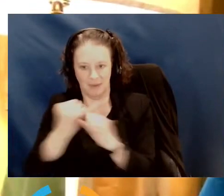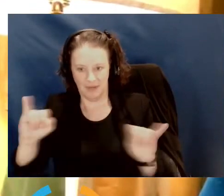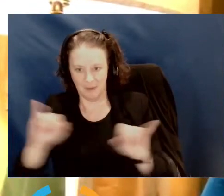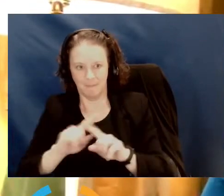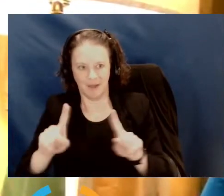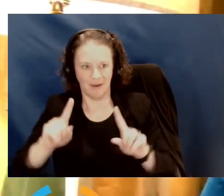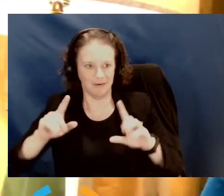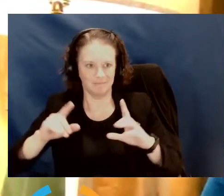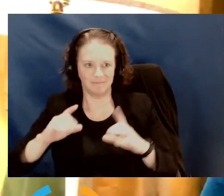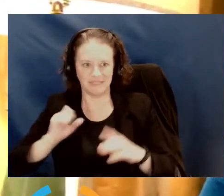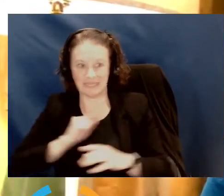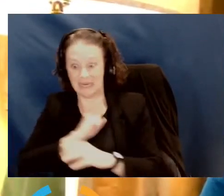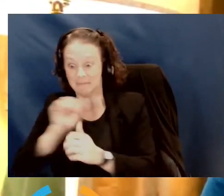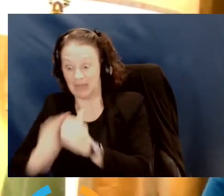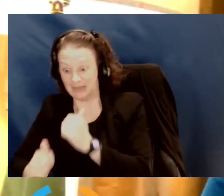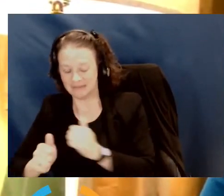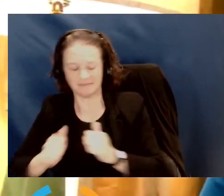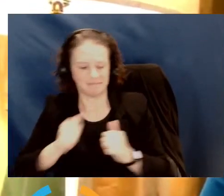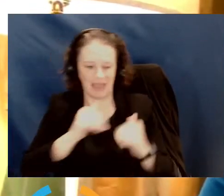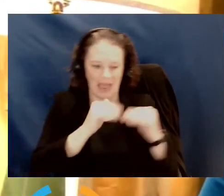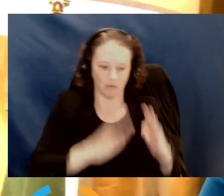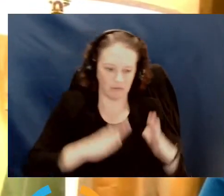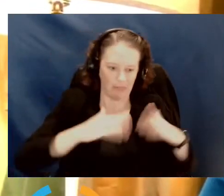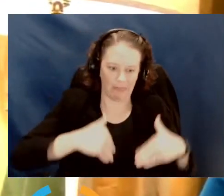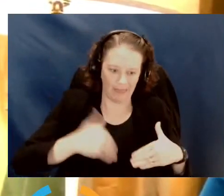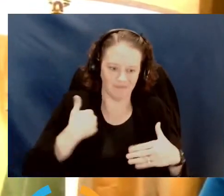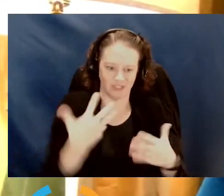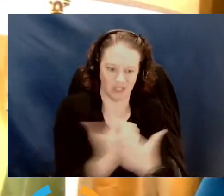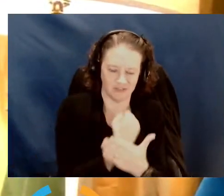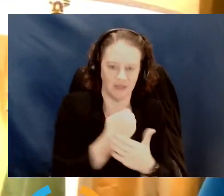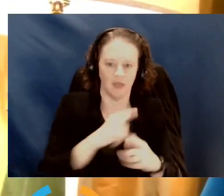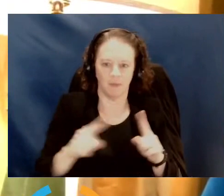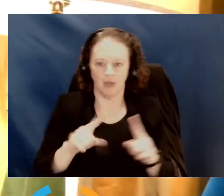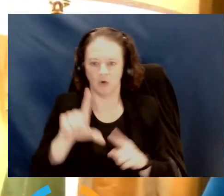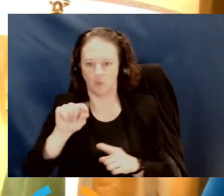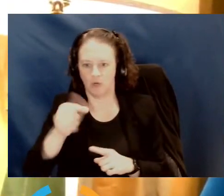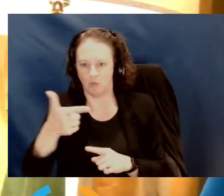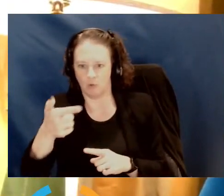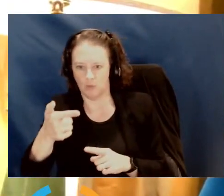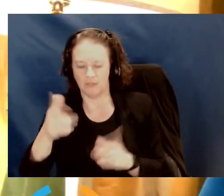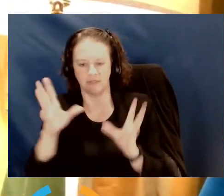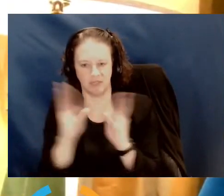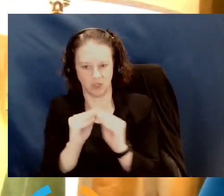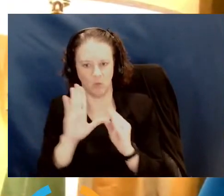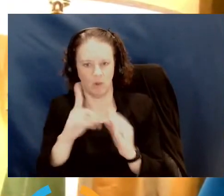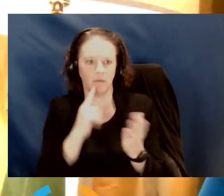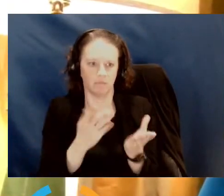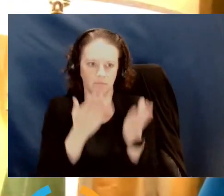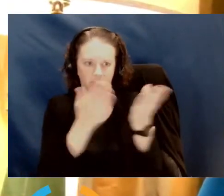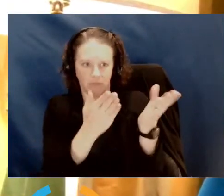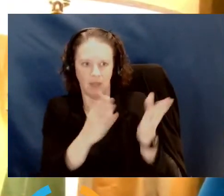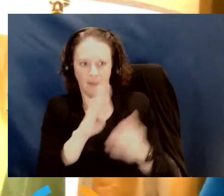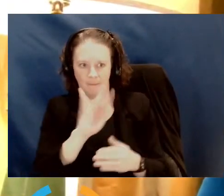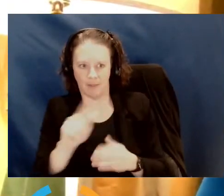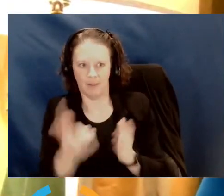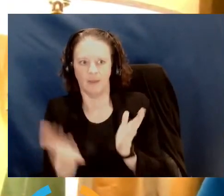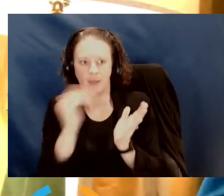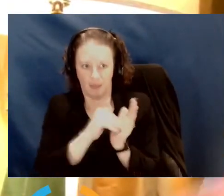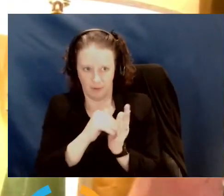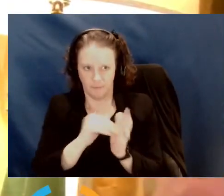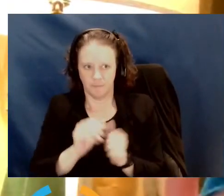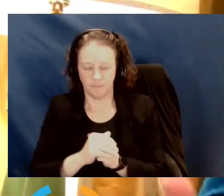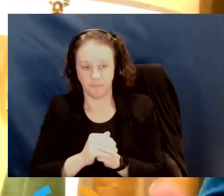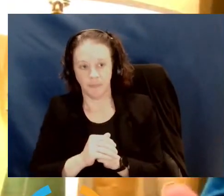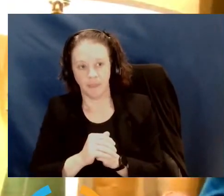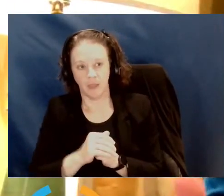However, it will be reintroduced again in the 2021 session. We are wanting,